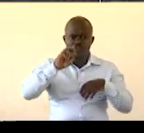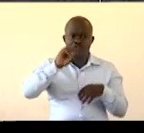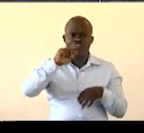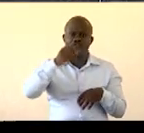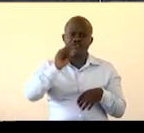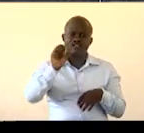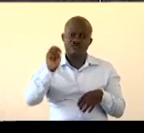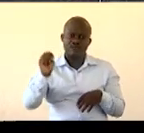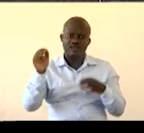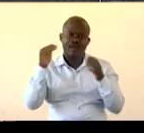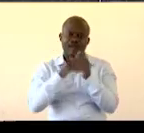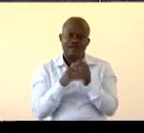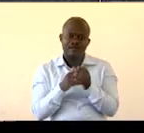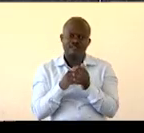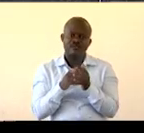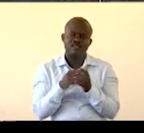and